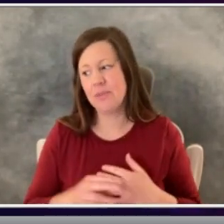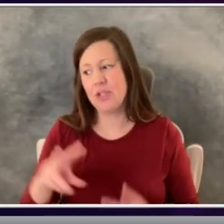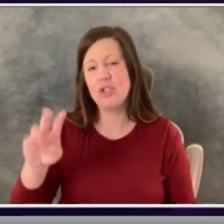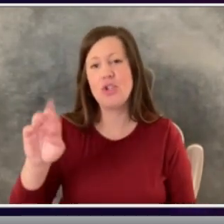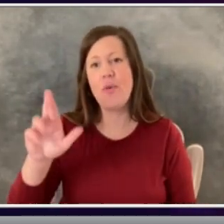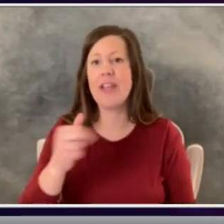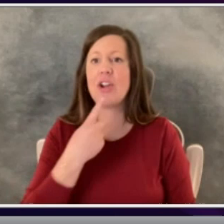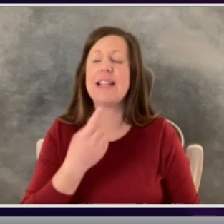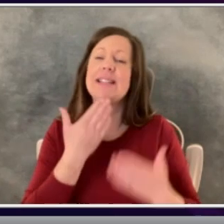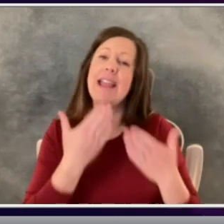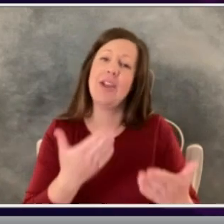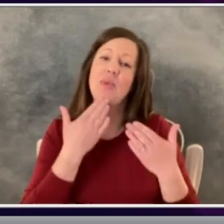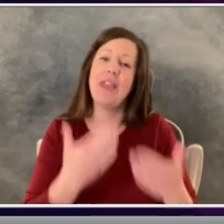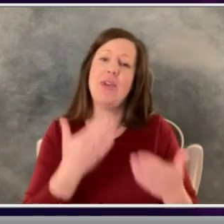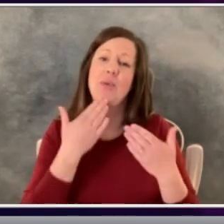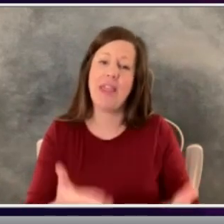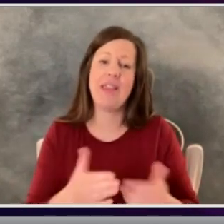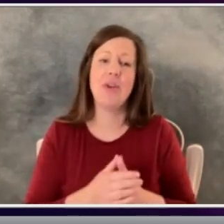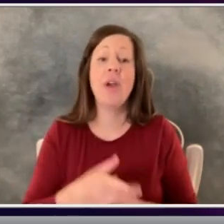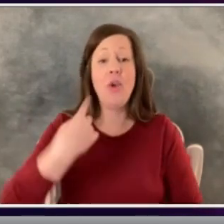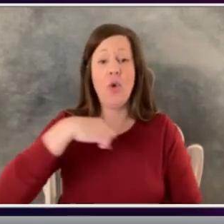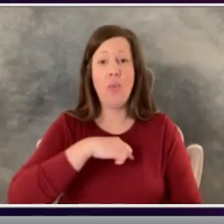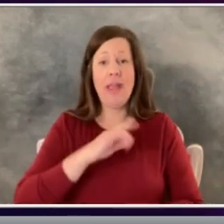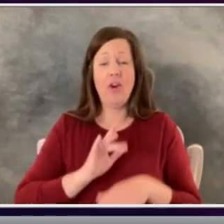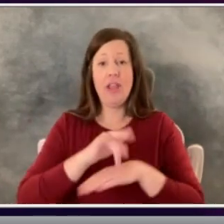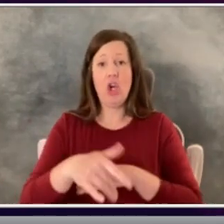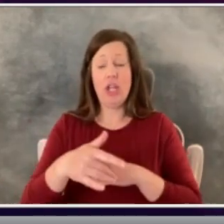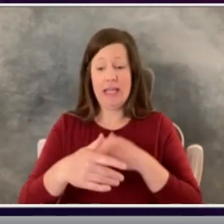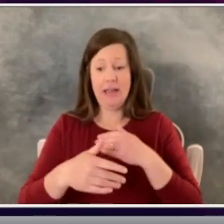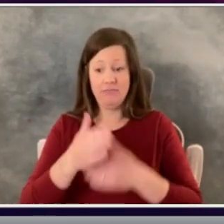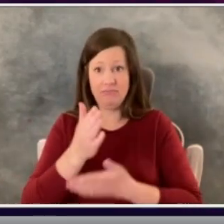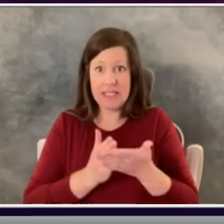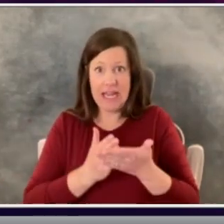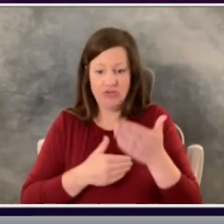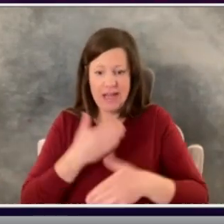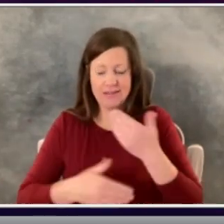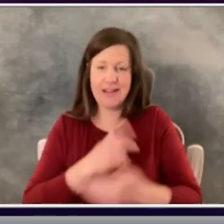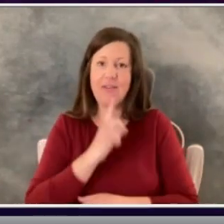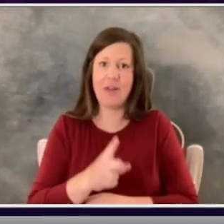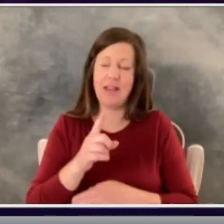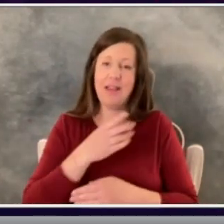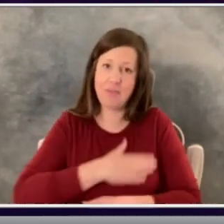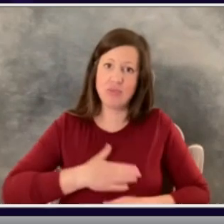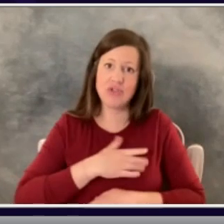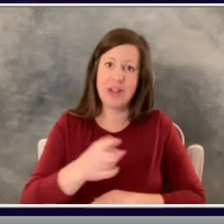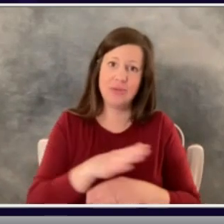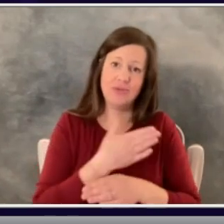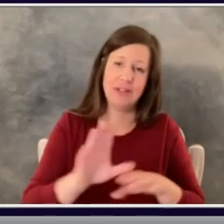you, thank you. She says, we are in the very early stages, and I do really appreciate you sharing and giving us hope. Thank